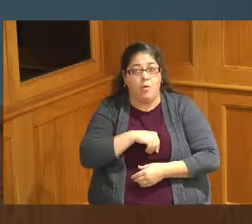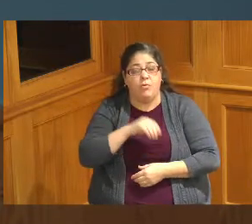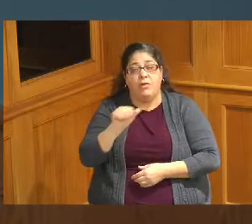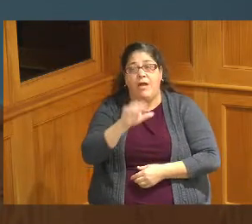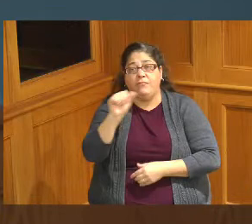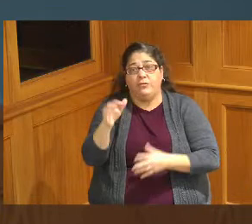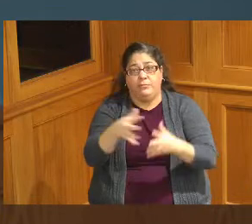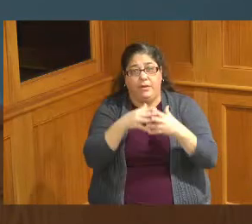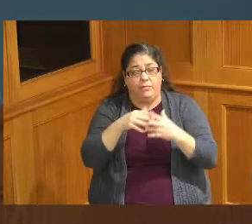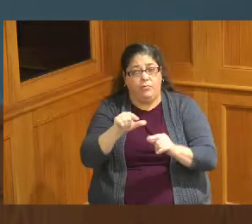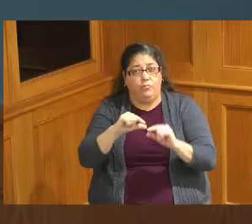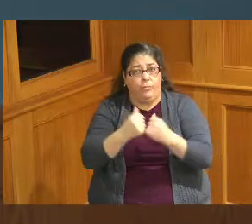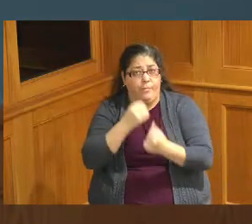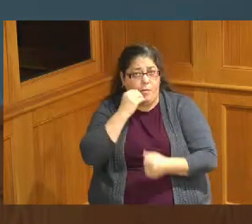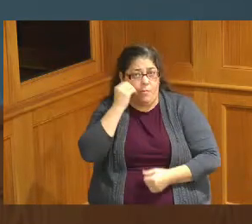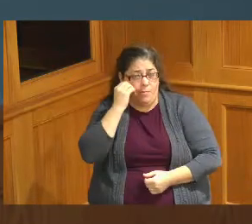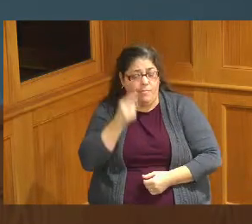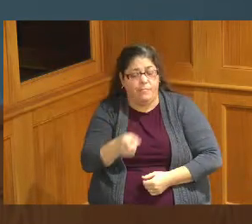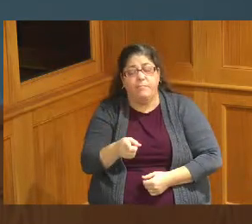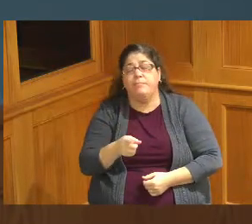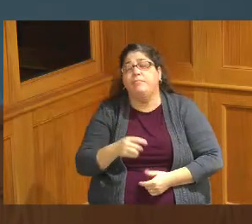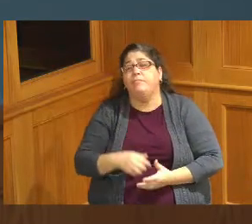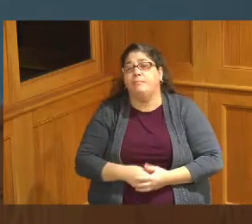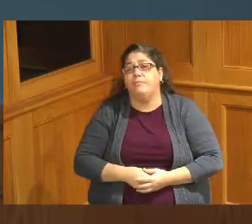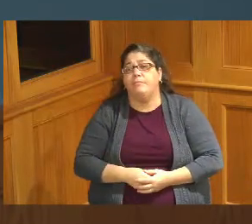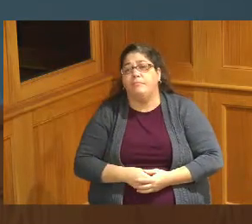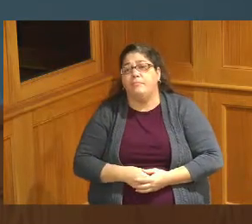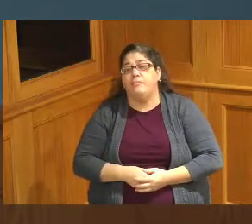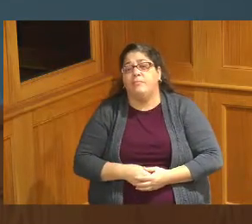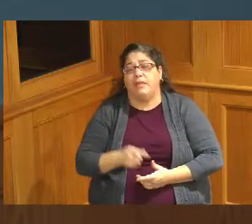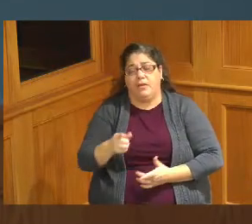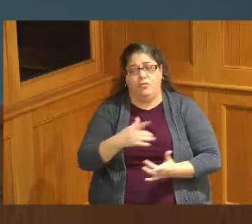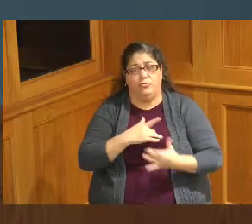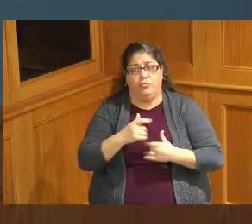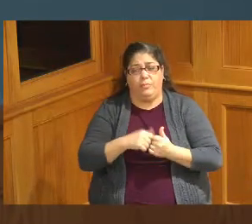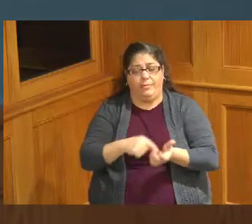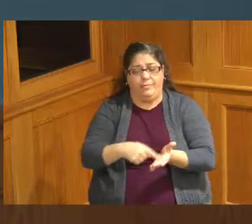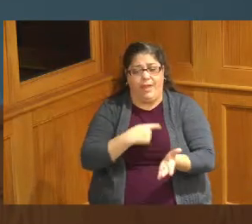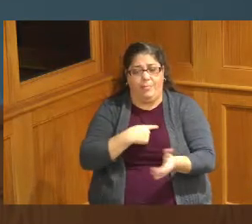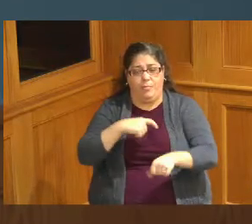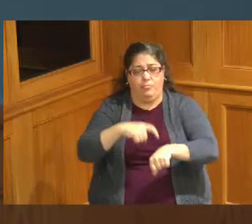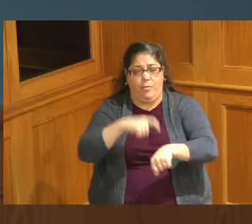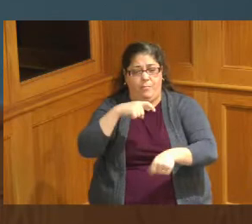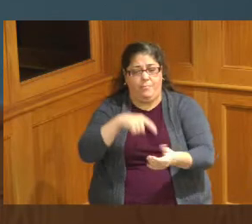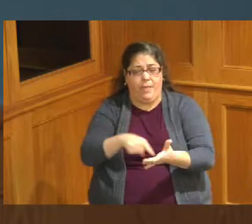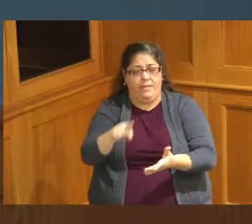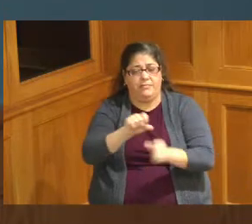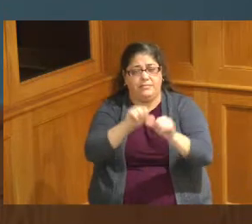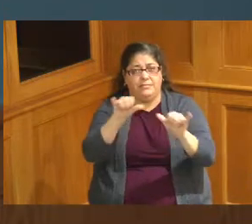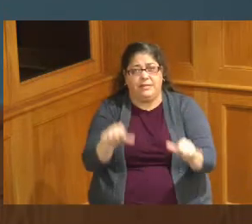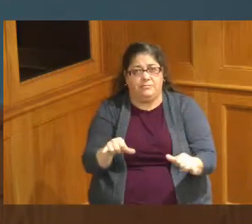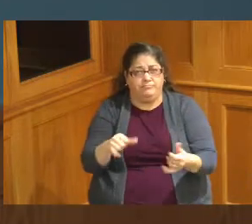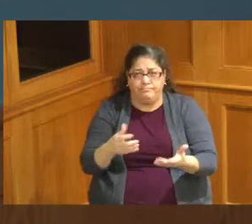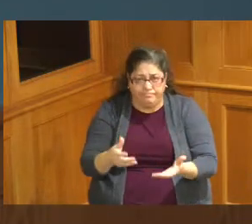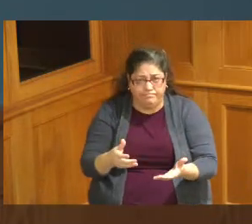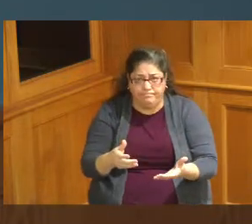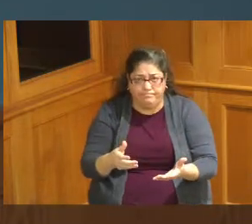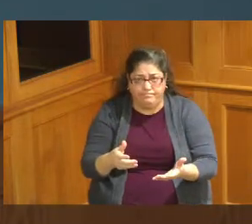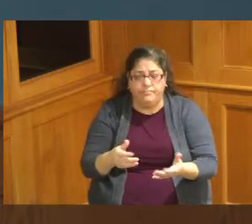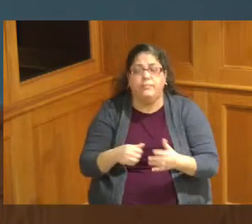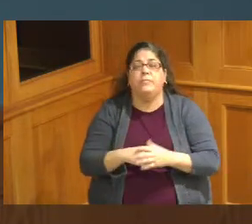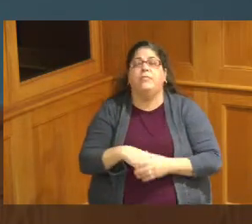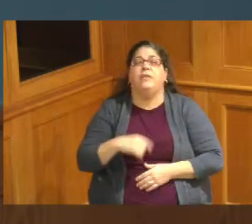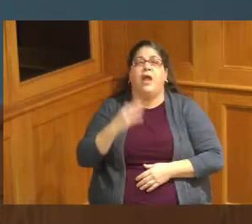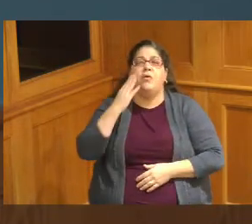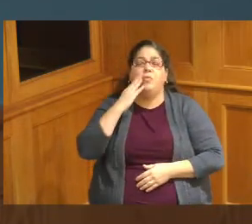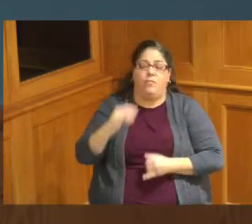American, and concerned about payment, our prompt payment system. So even though I know the final check